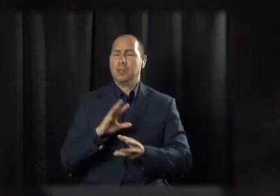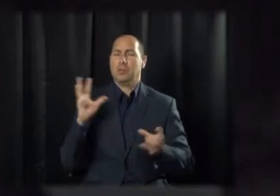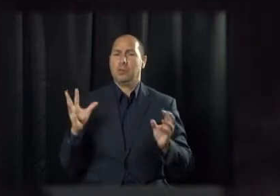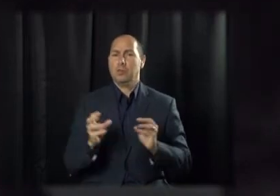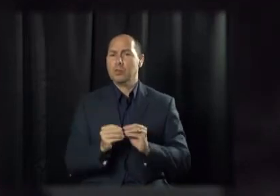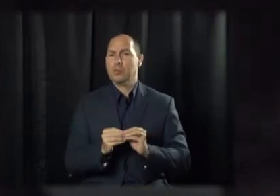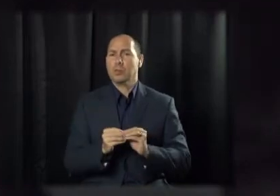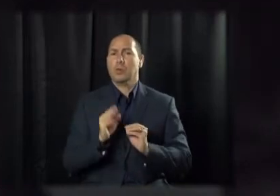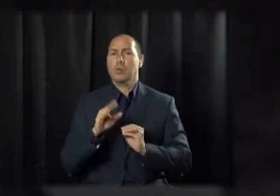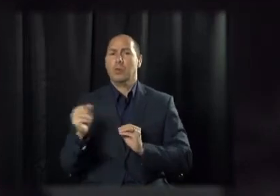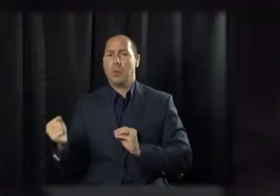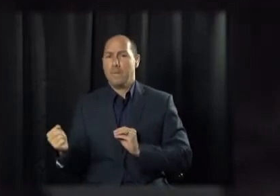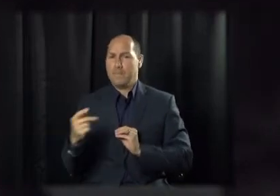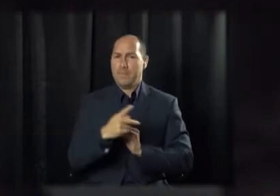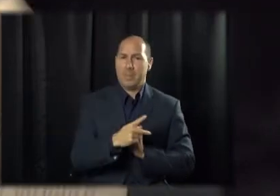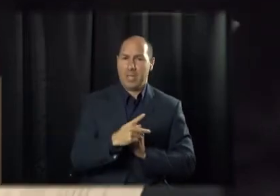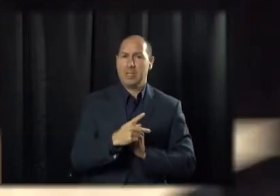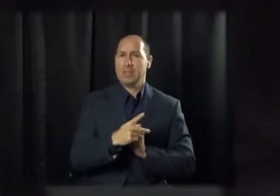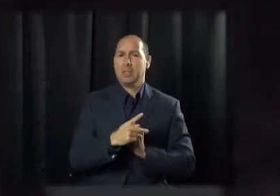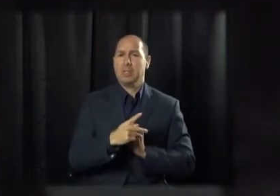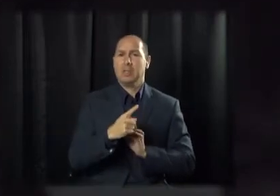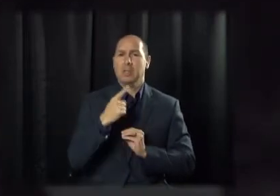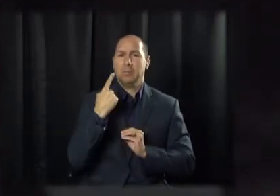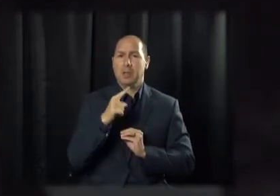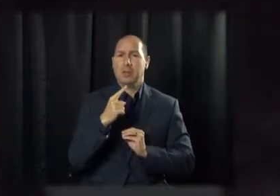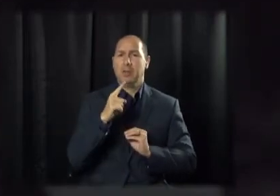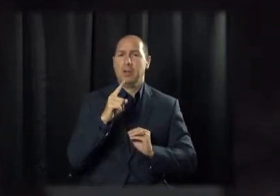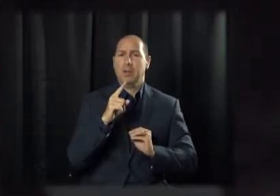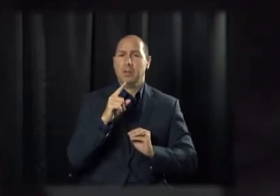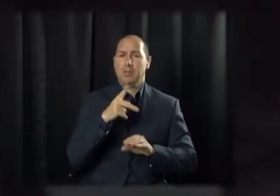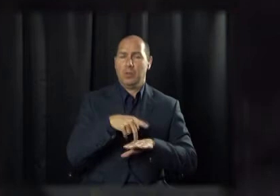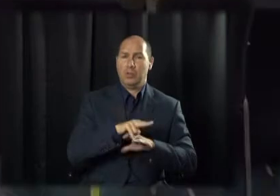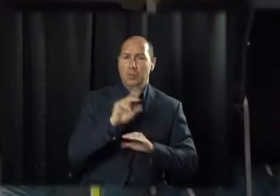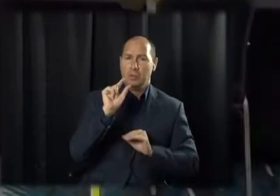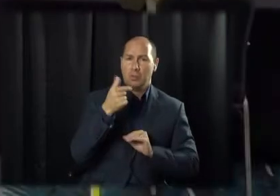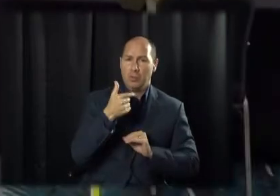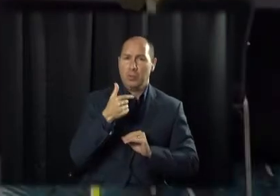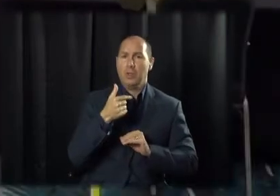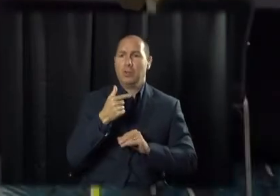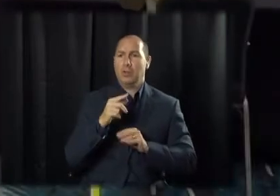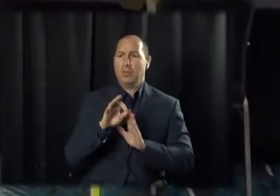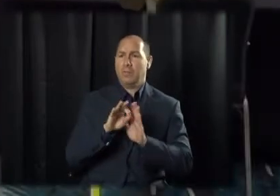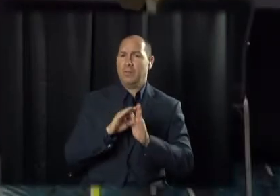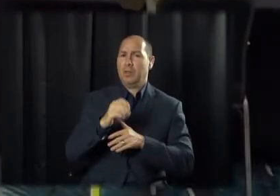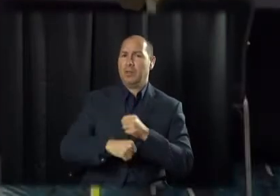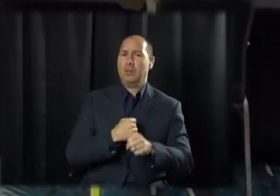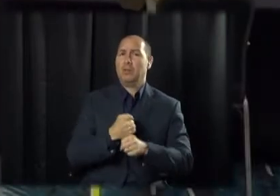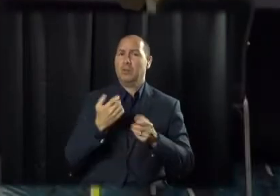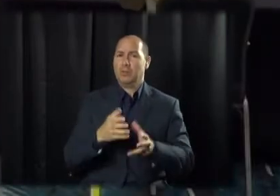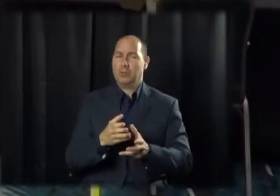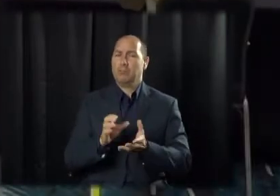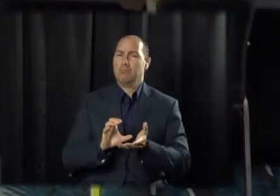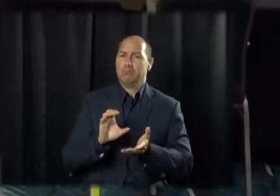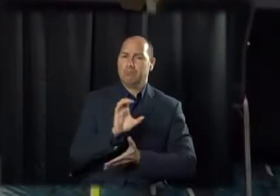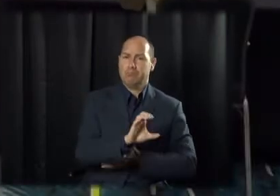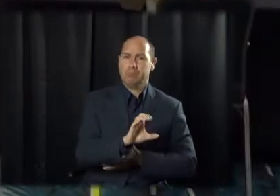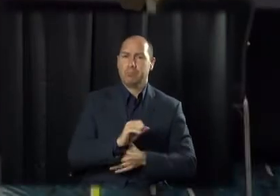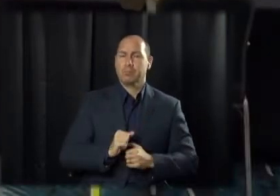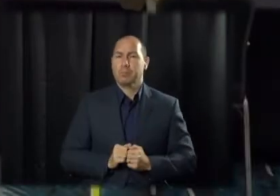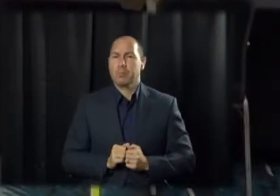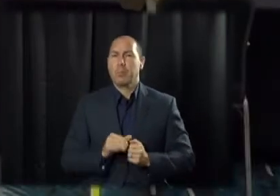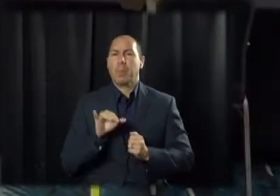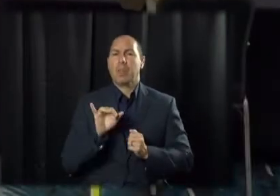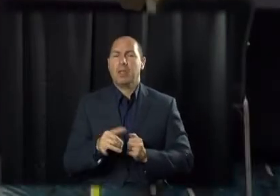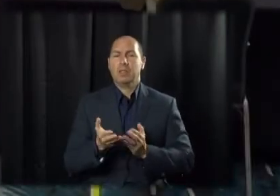to the Commonwealth General Fund at the end of the fiscal year. The annual sales and use tax transfer and debt